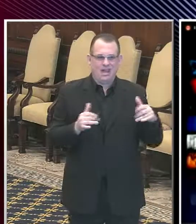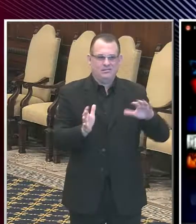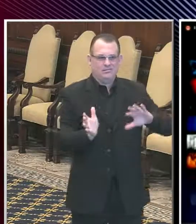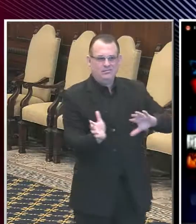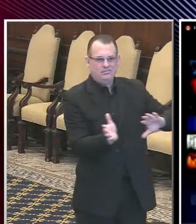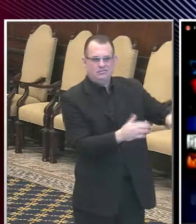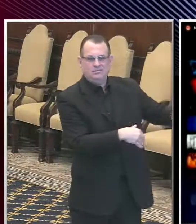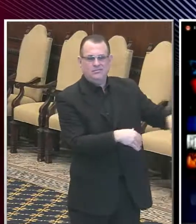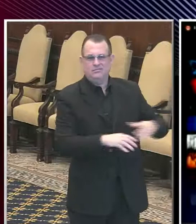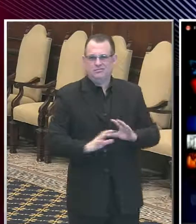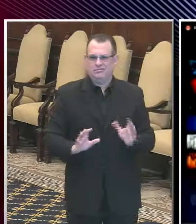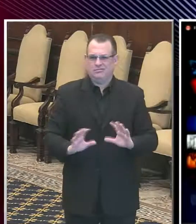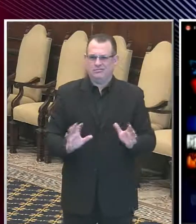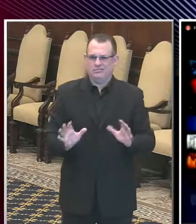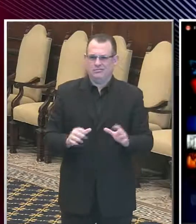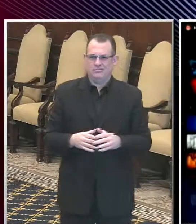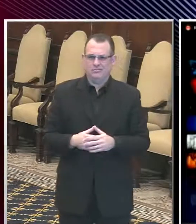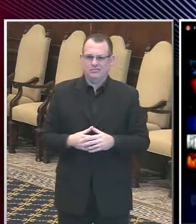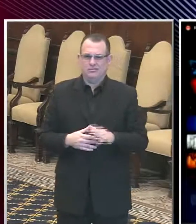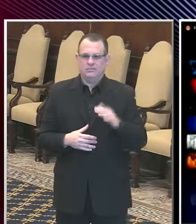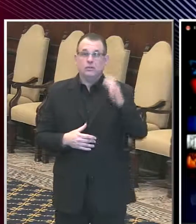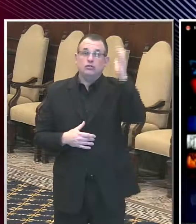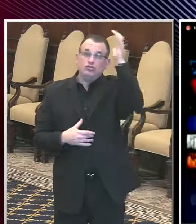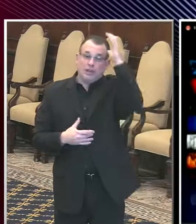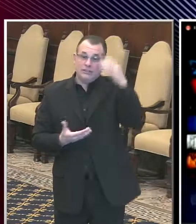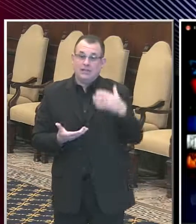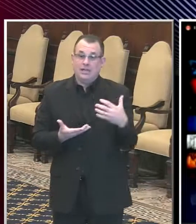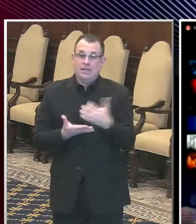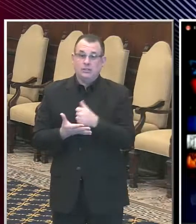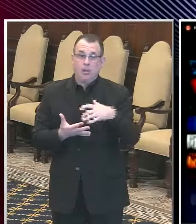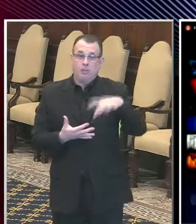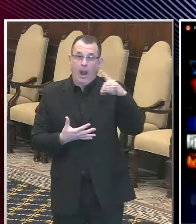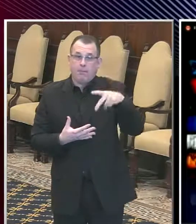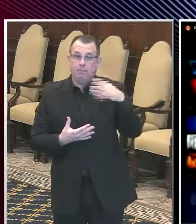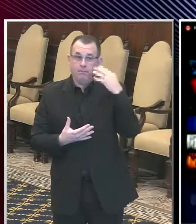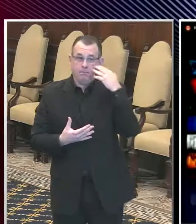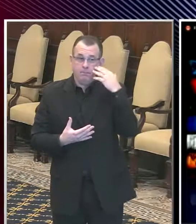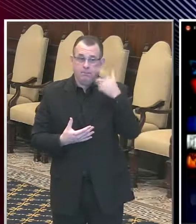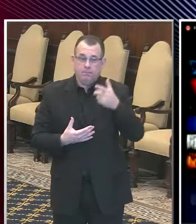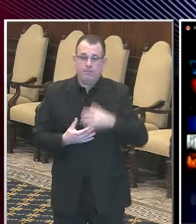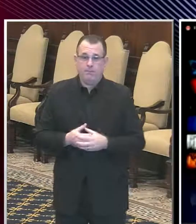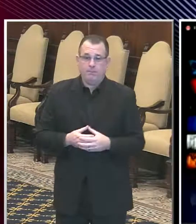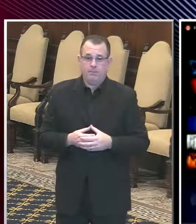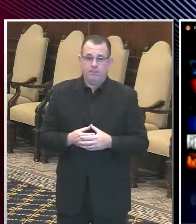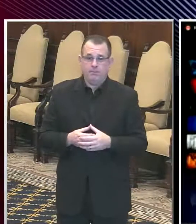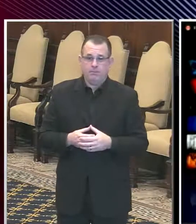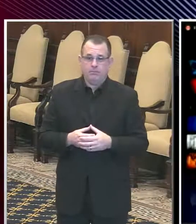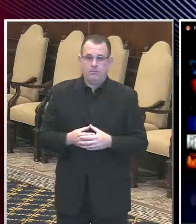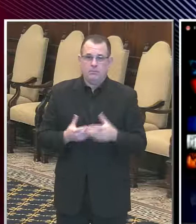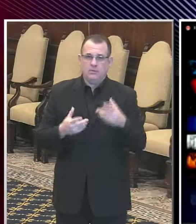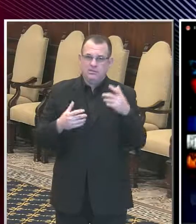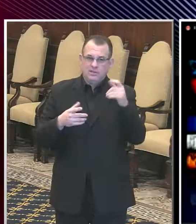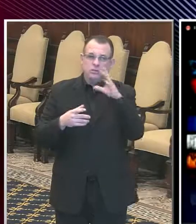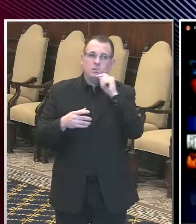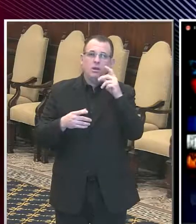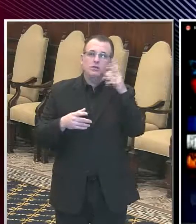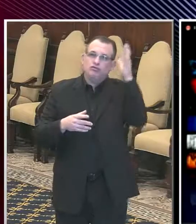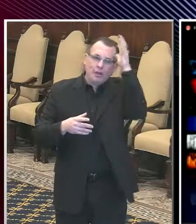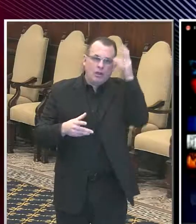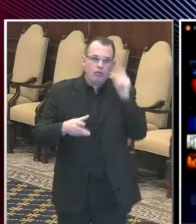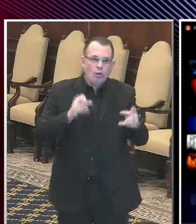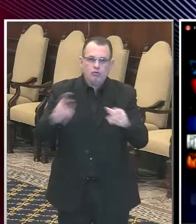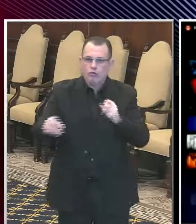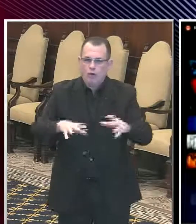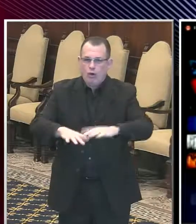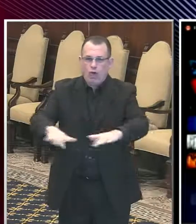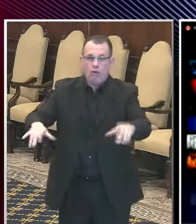The trash pickup, as far as on the ground and stuff like that, you mentioned that this is up